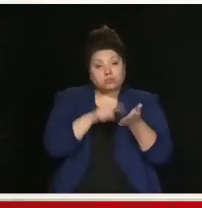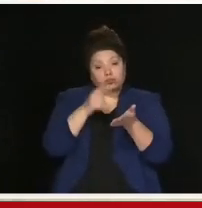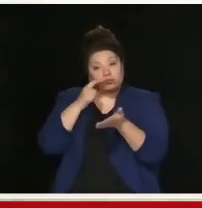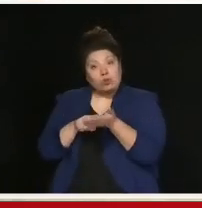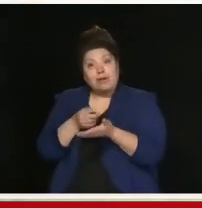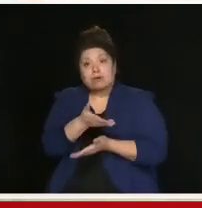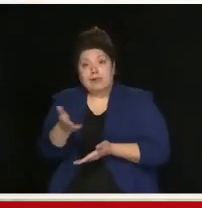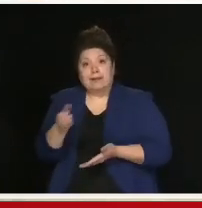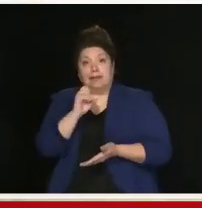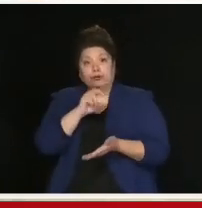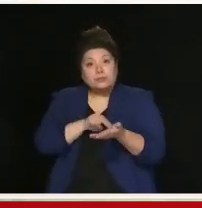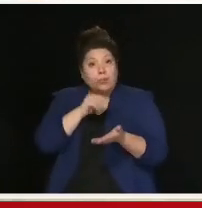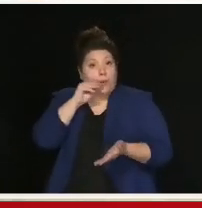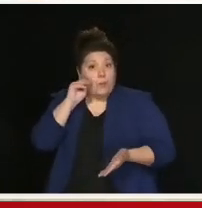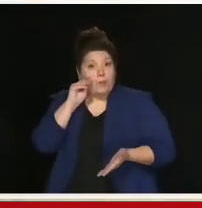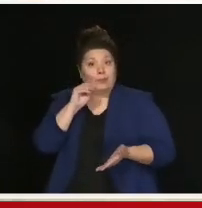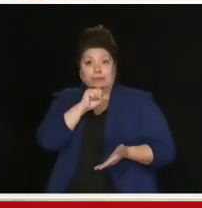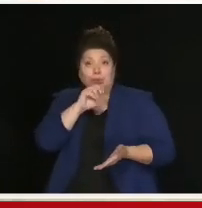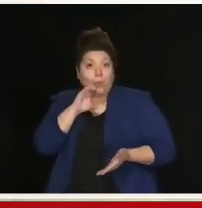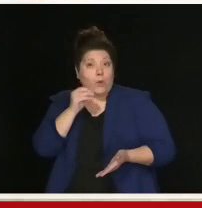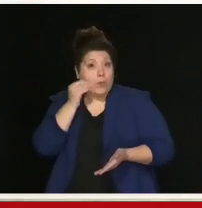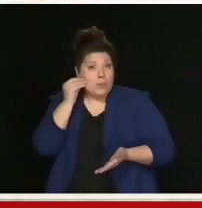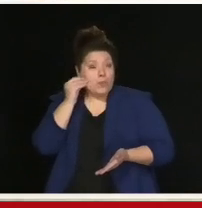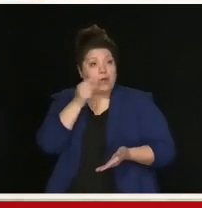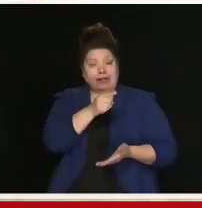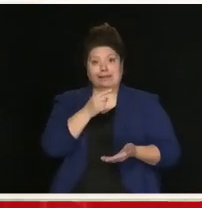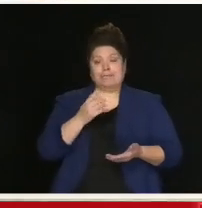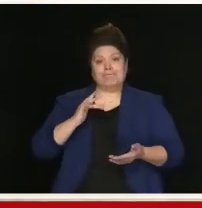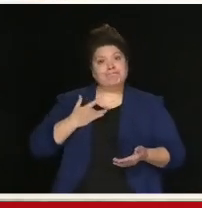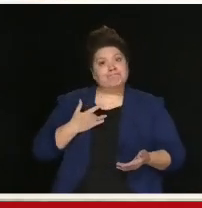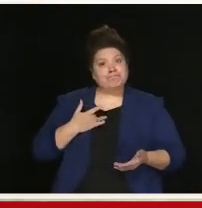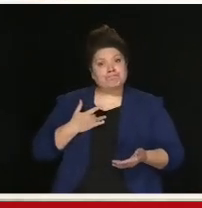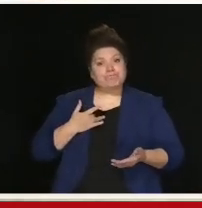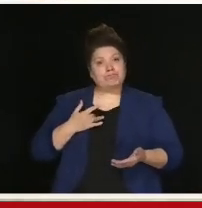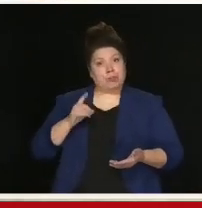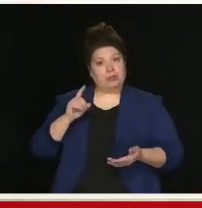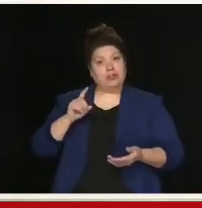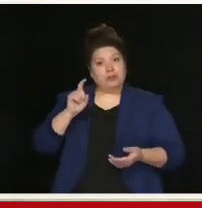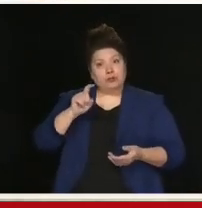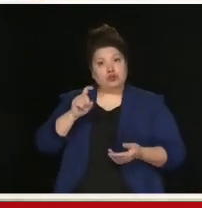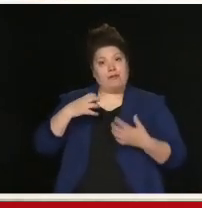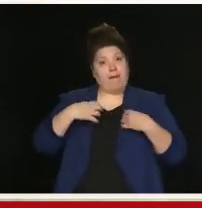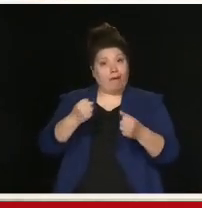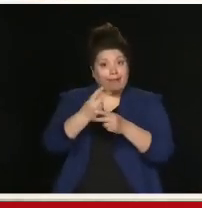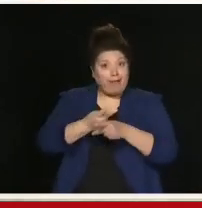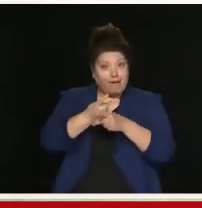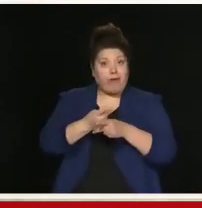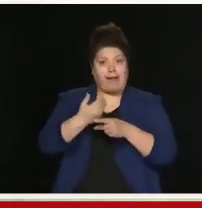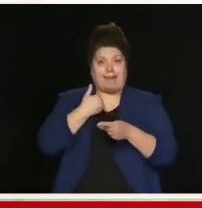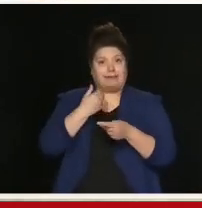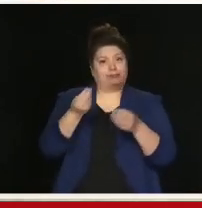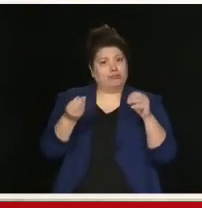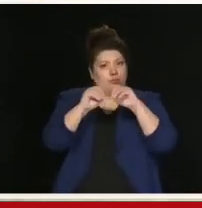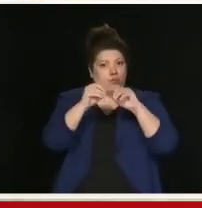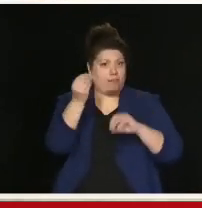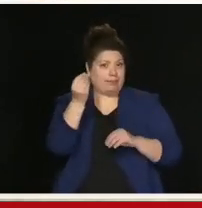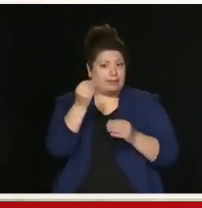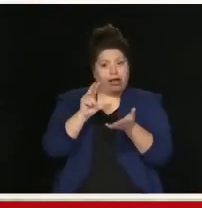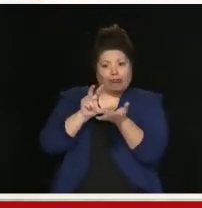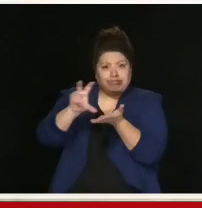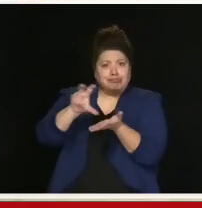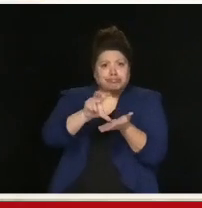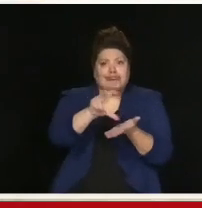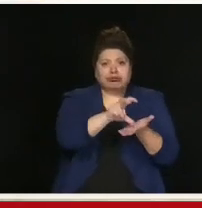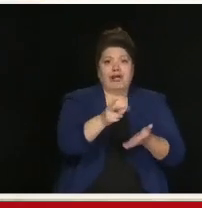long-term care centers, do you regret of not being generous enough with provinces for the transfer? The provinces were asking